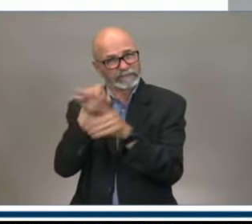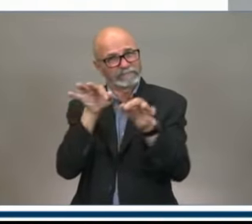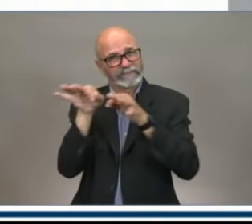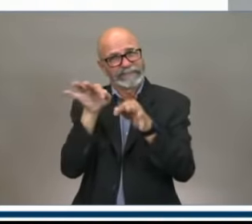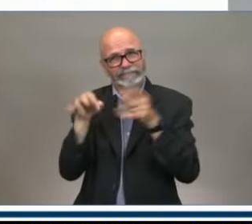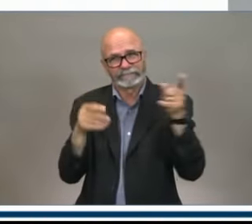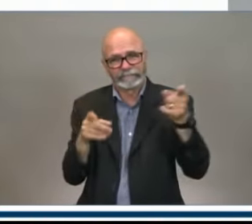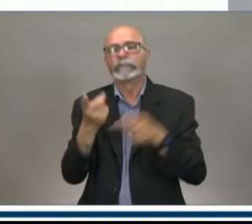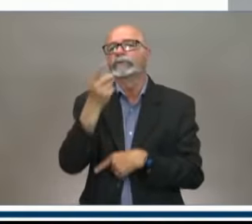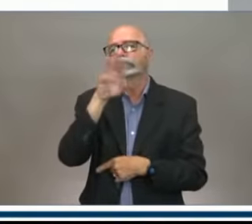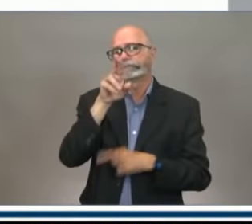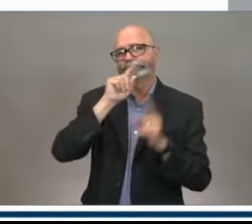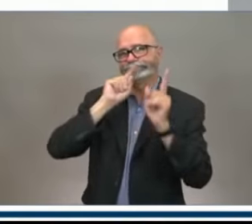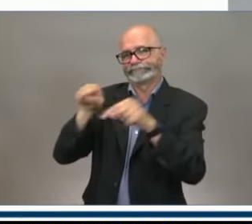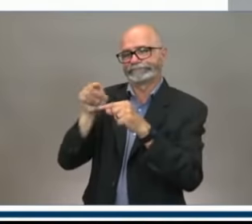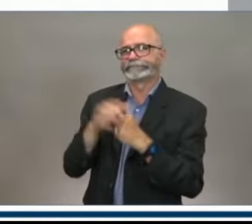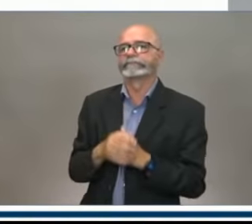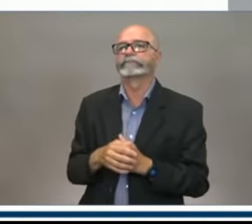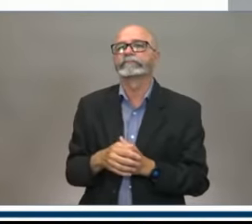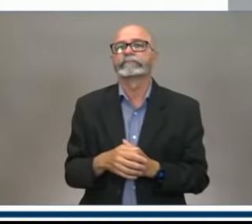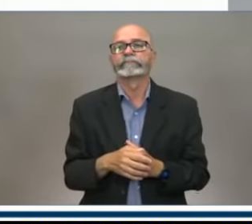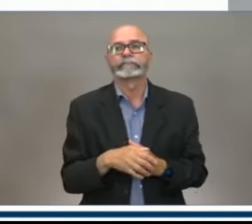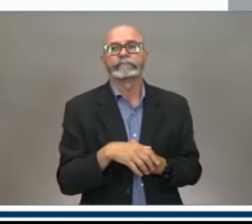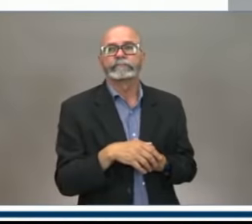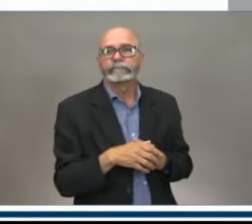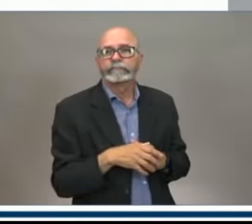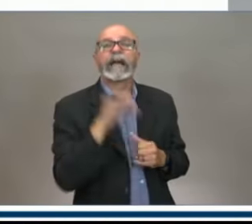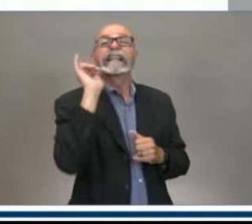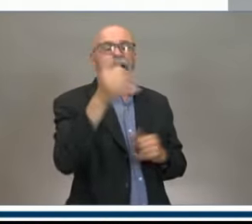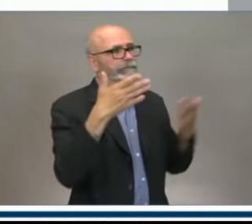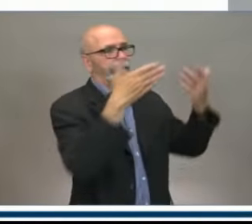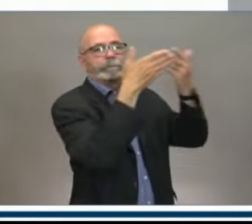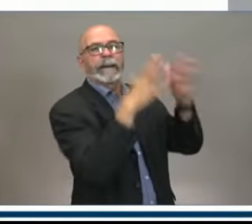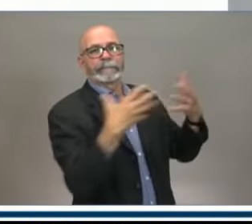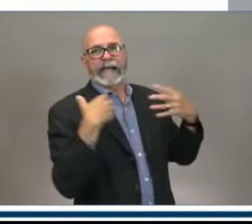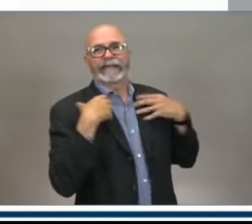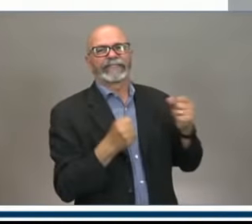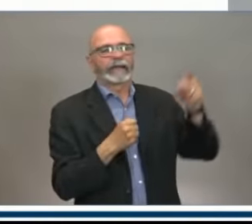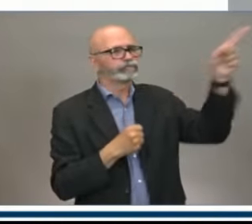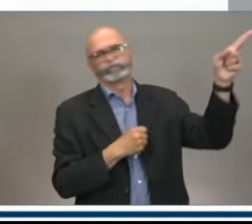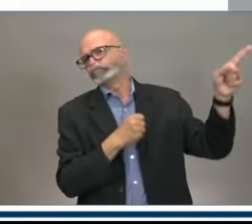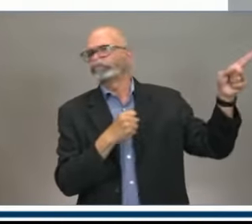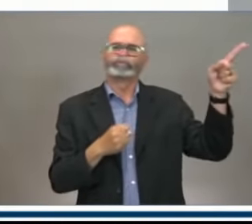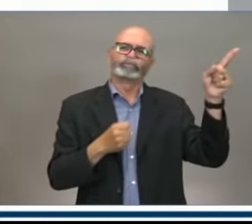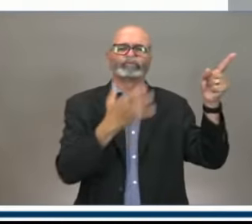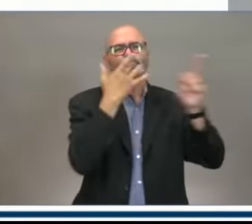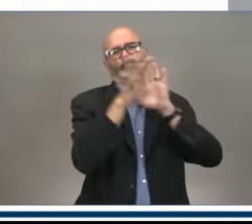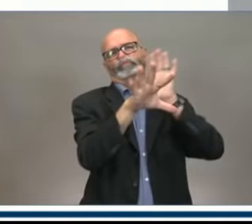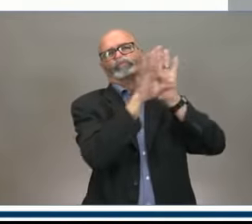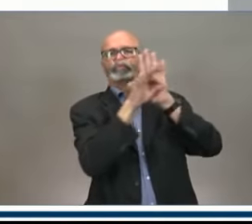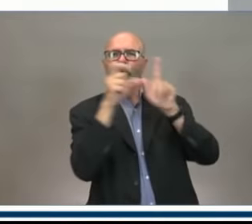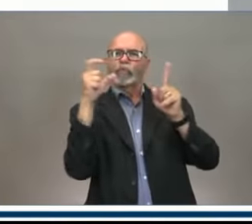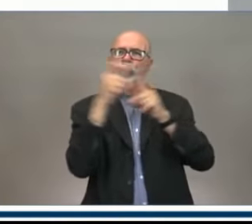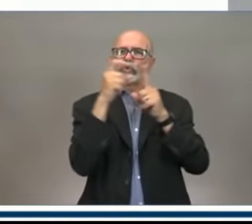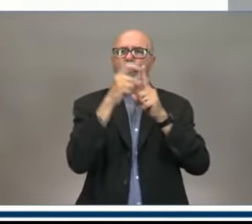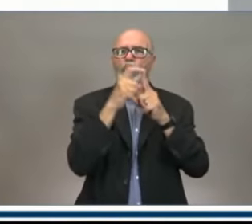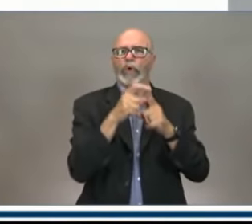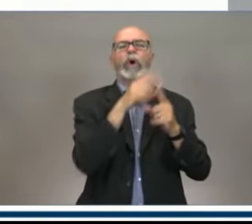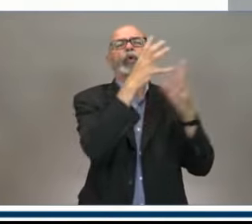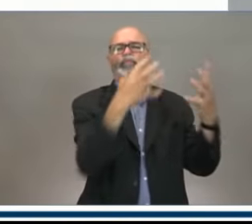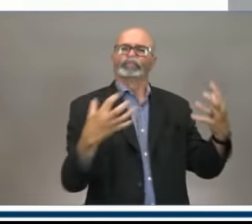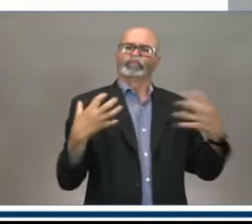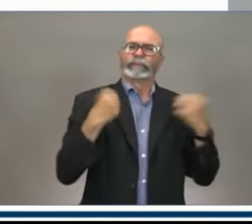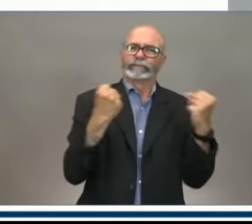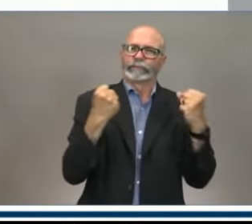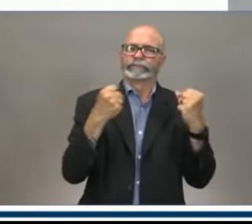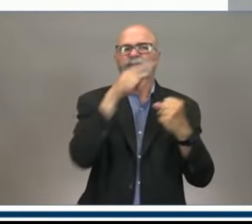recovered really applies to somebody to meet the criteria that they have recovered from COVID-19. Resolved really means that they've